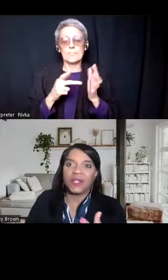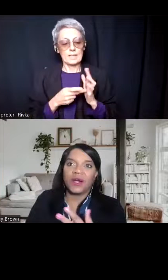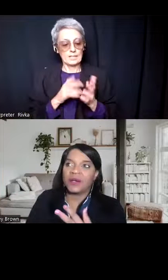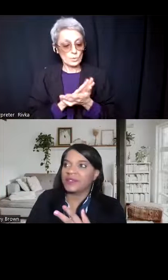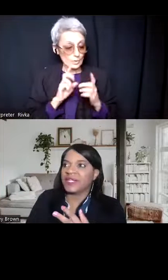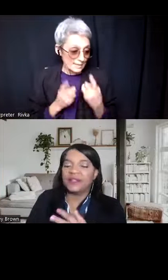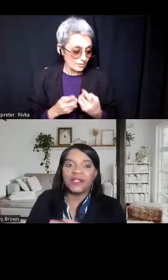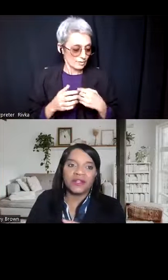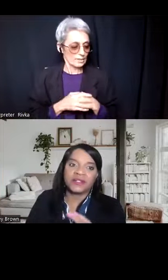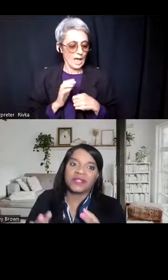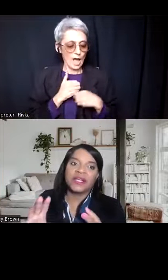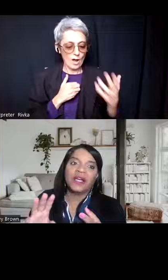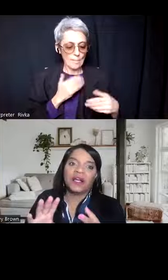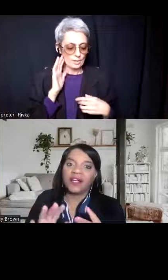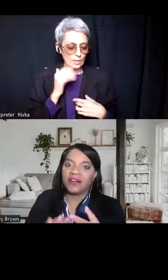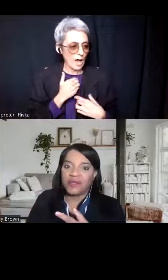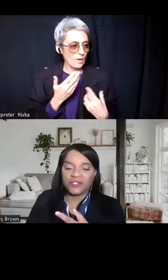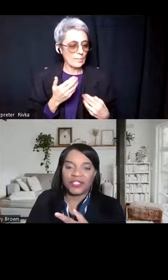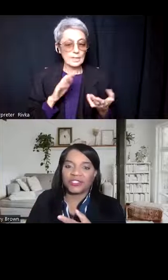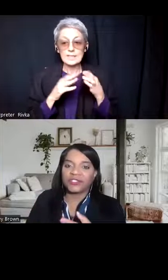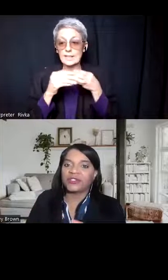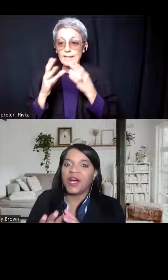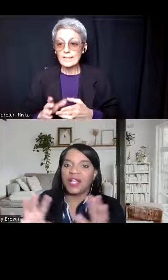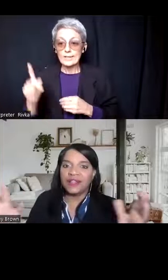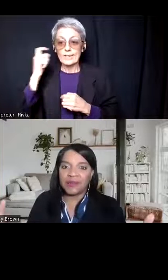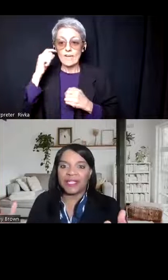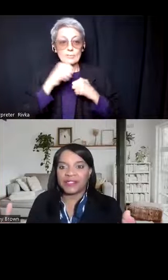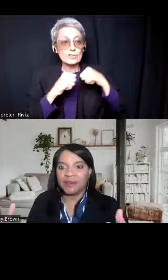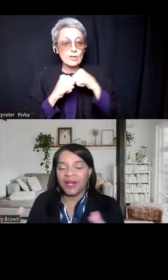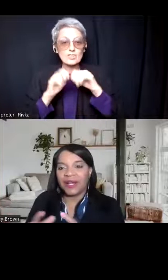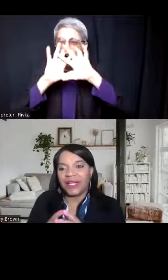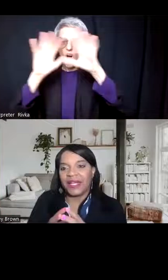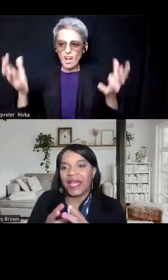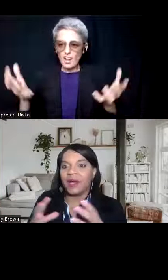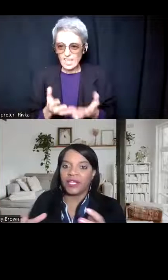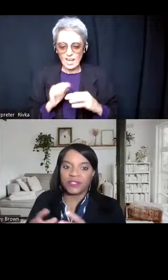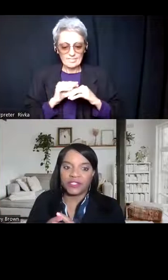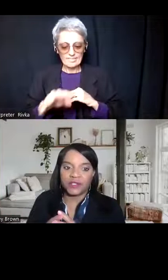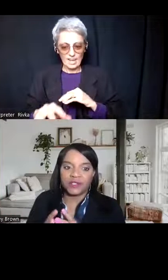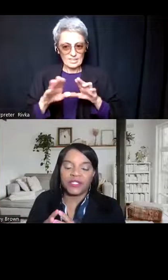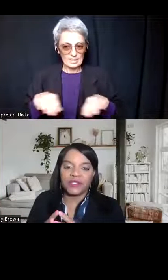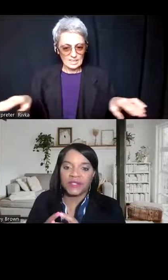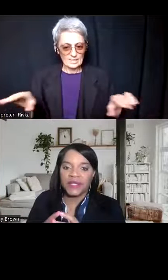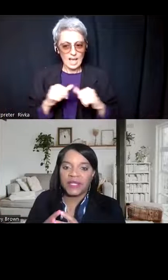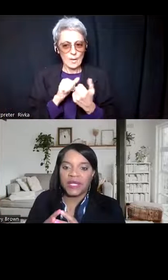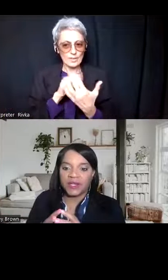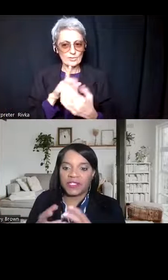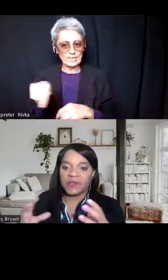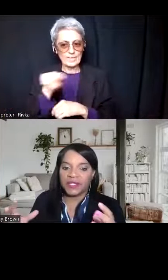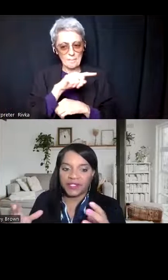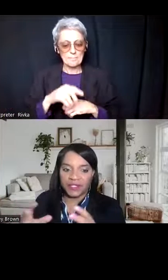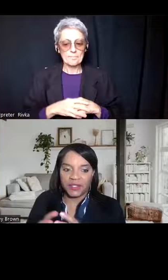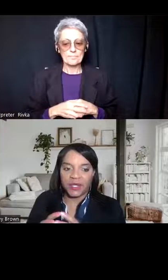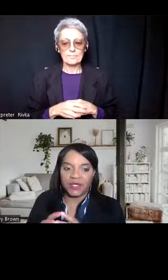our city leaders, our government structures, all of that plays a part in how we address our students that